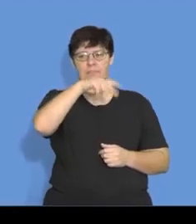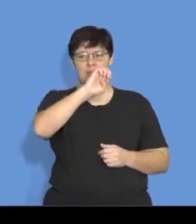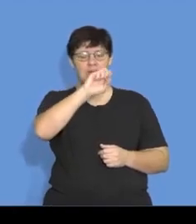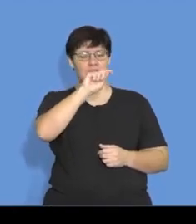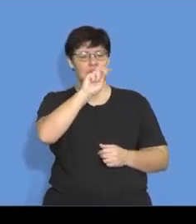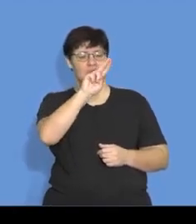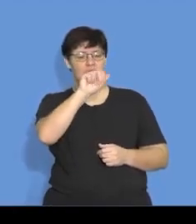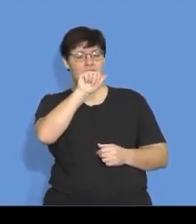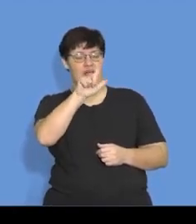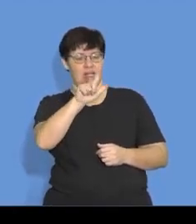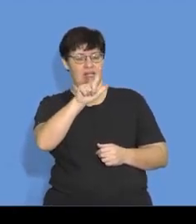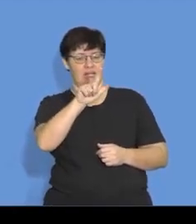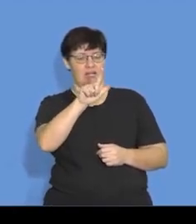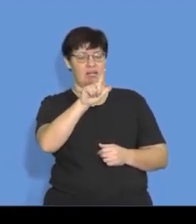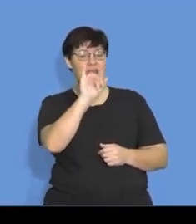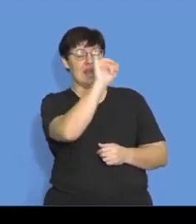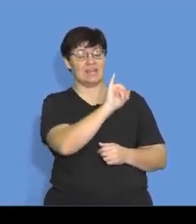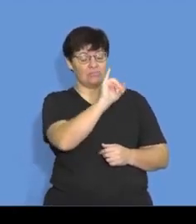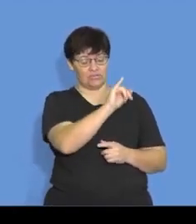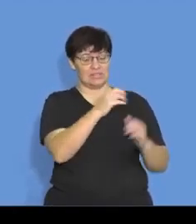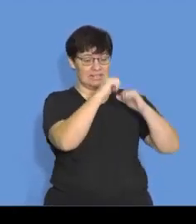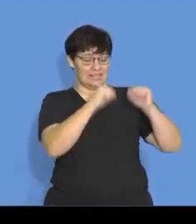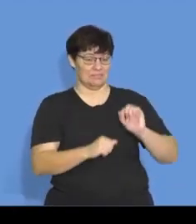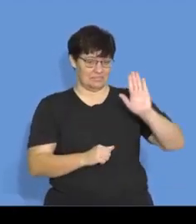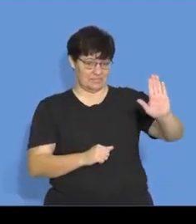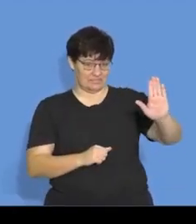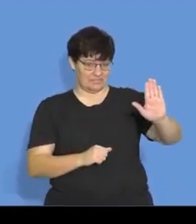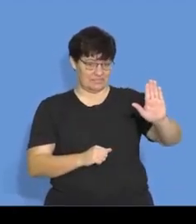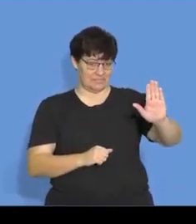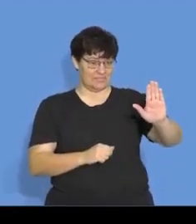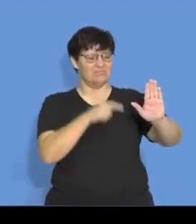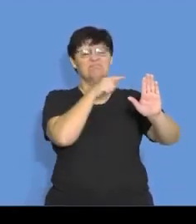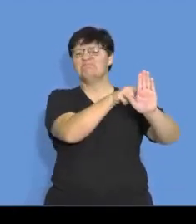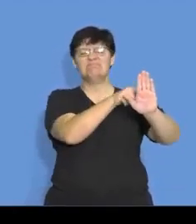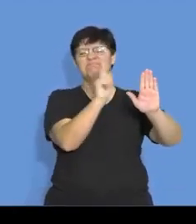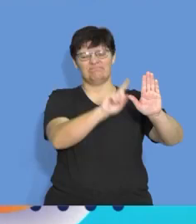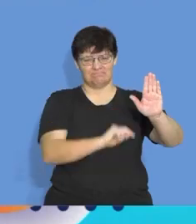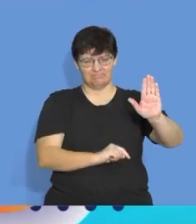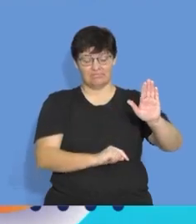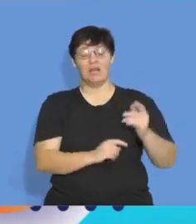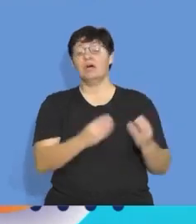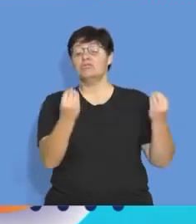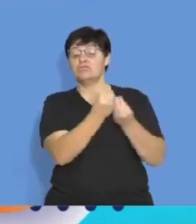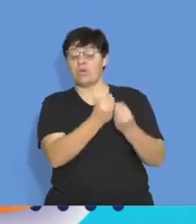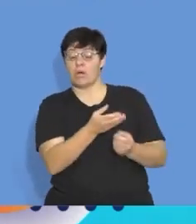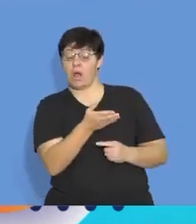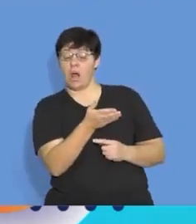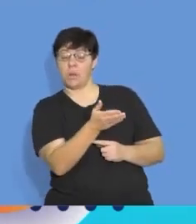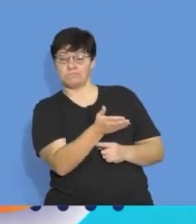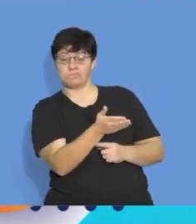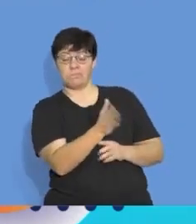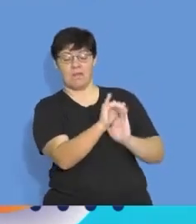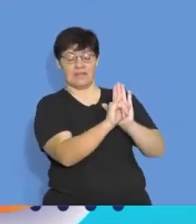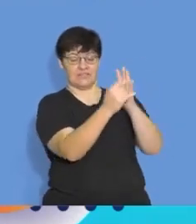words, this one here is one where you have identified the stock that you have